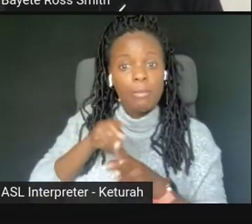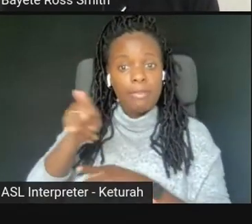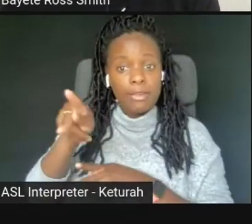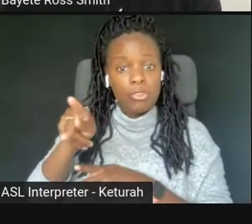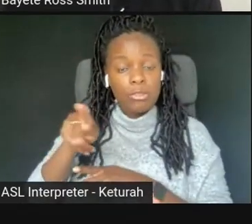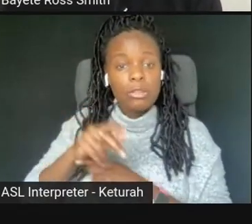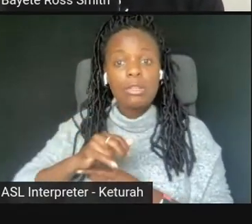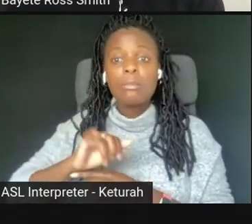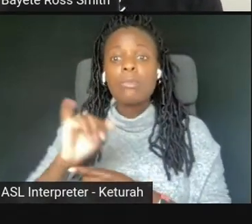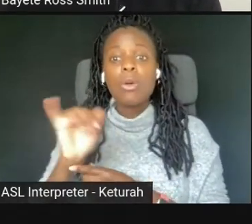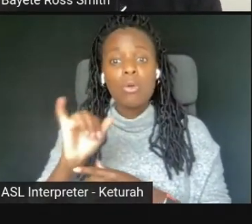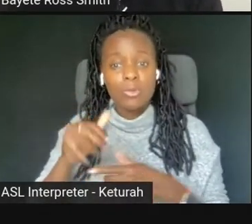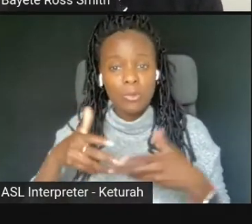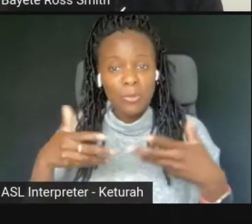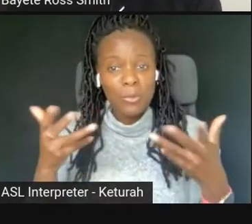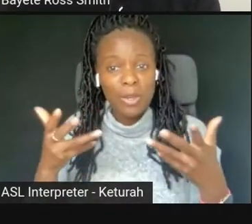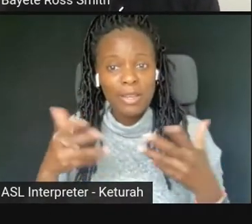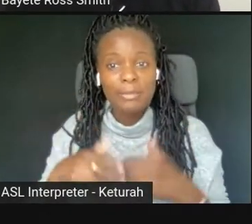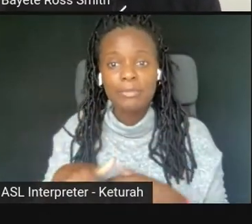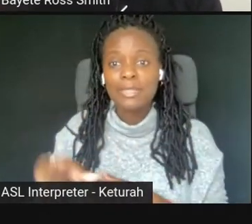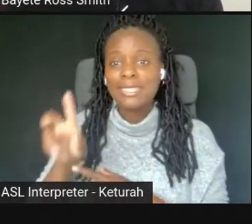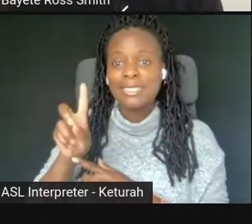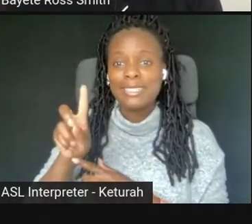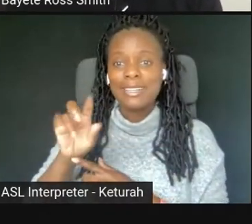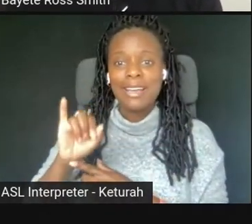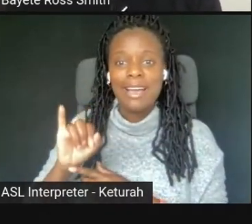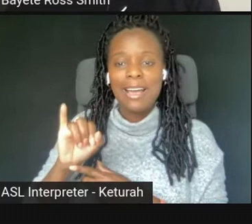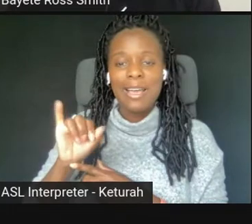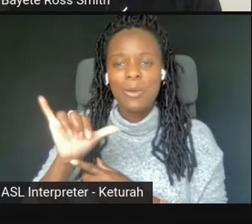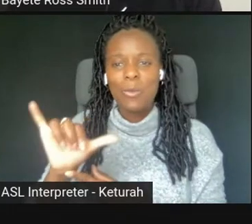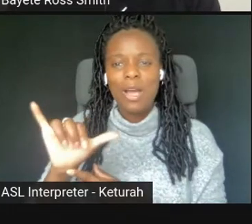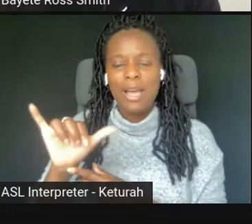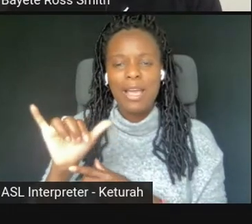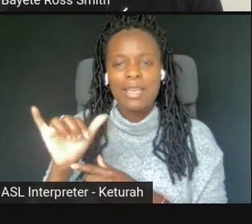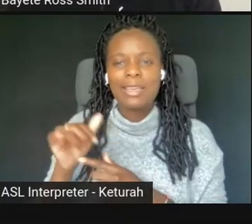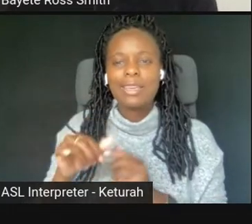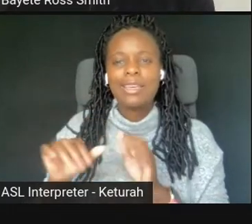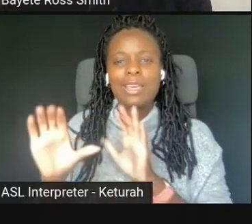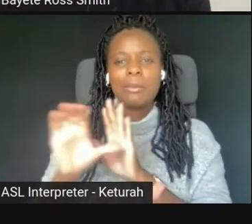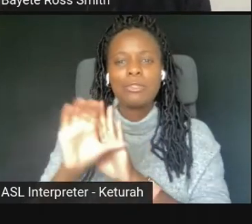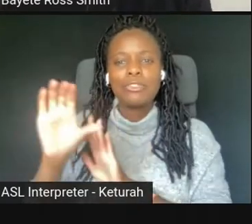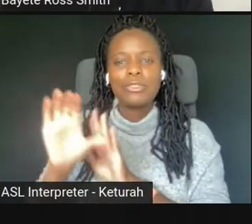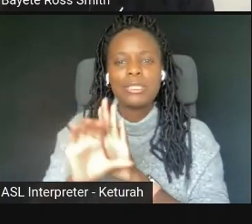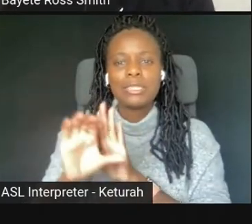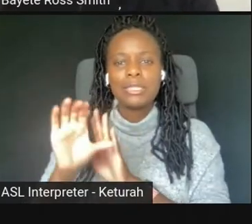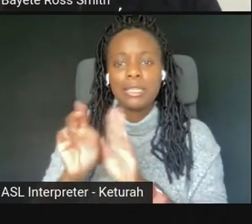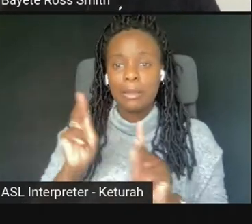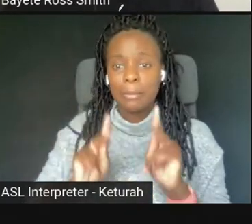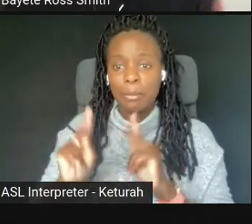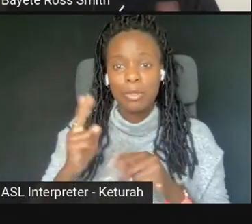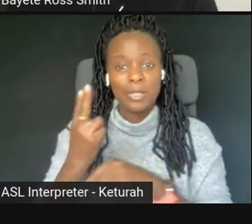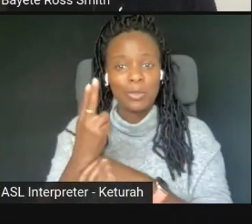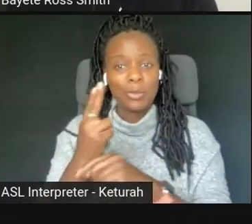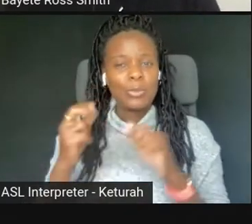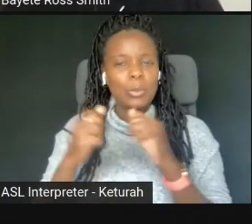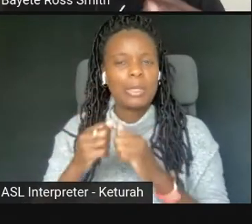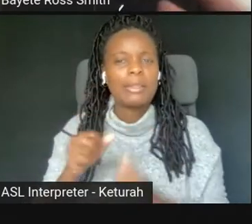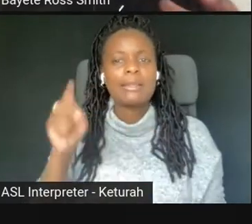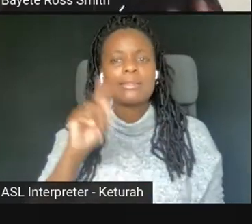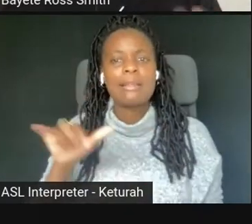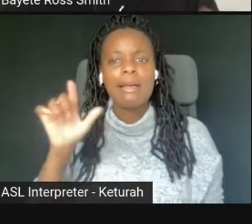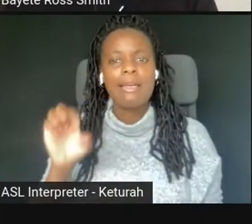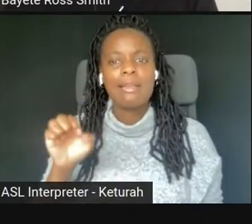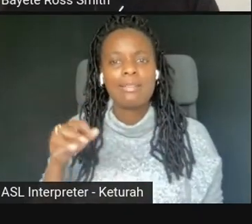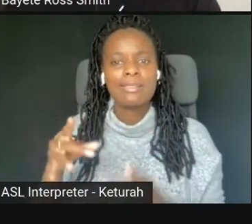includes DIY imagery that we allow people to create through the use of a style guide. Again, Art of Justice